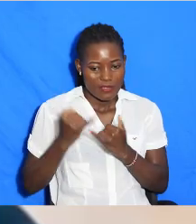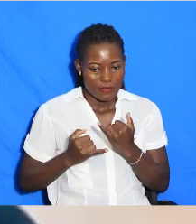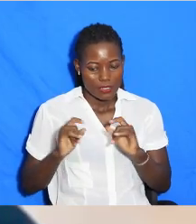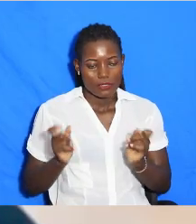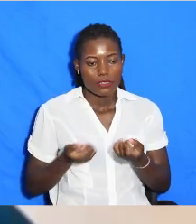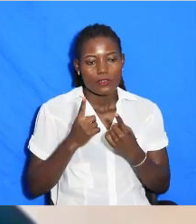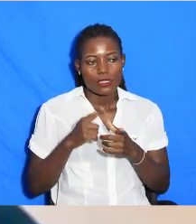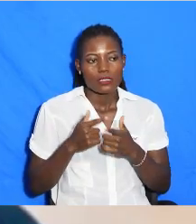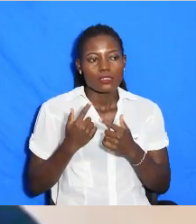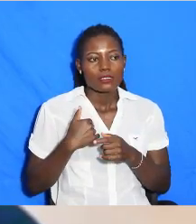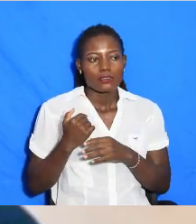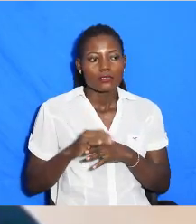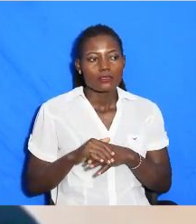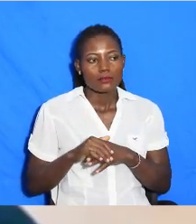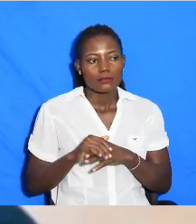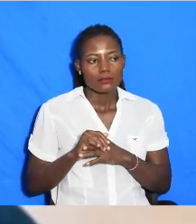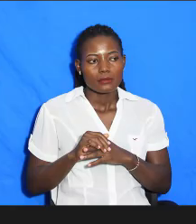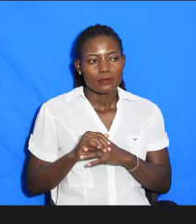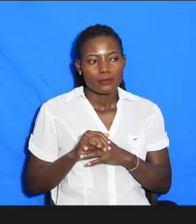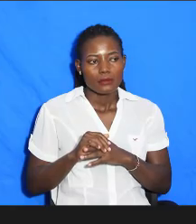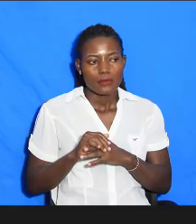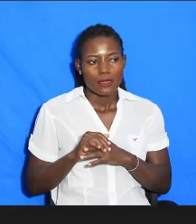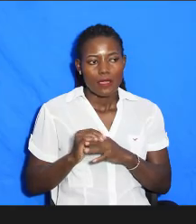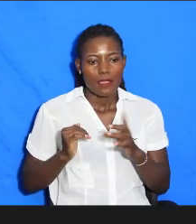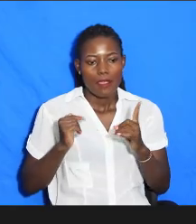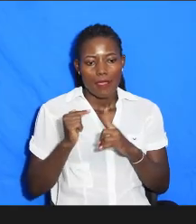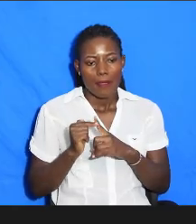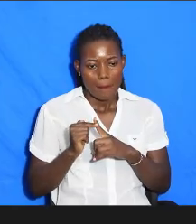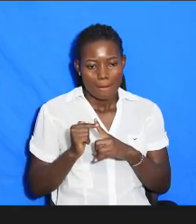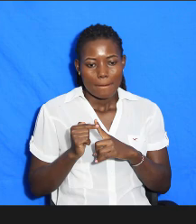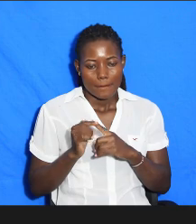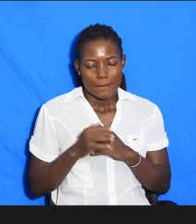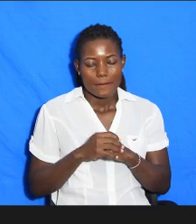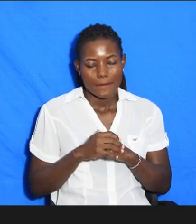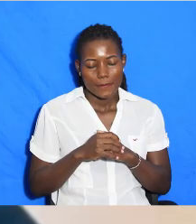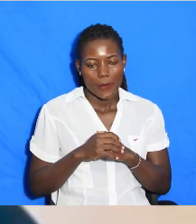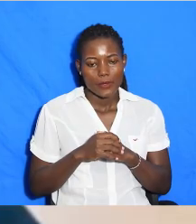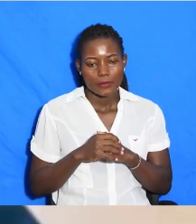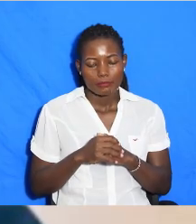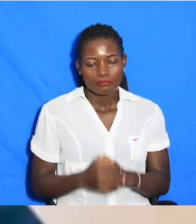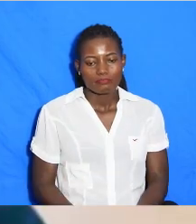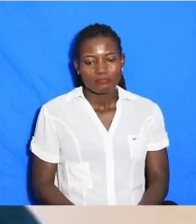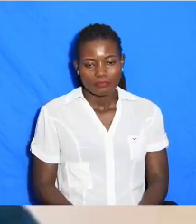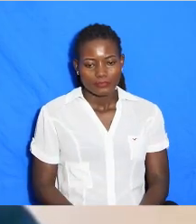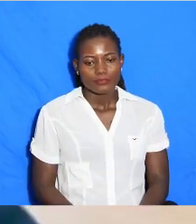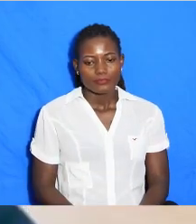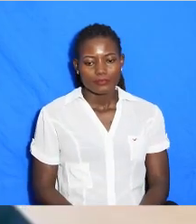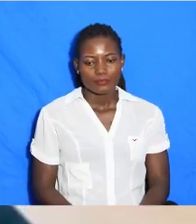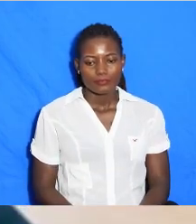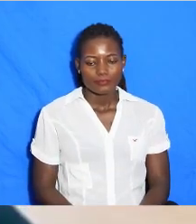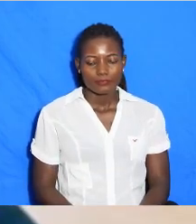Selection, like, yes. I'm still looking forward to those. Oh, that's tricky one. That's tricky. Mm,